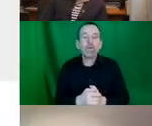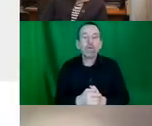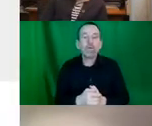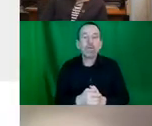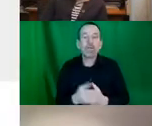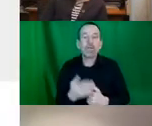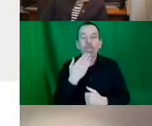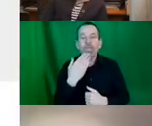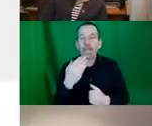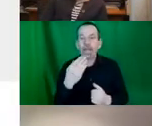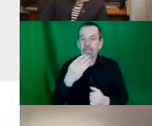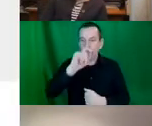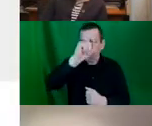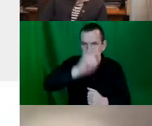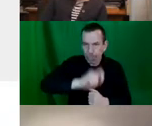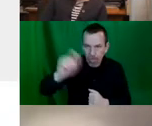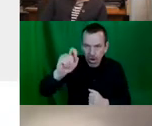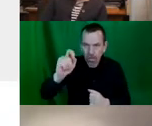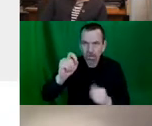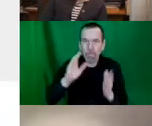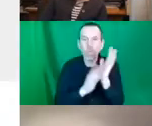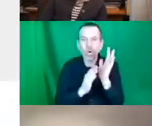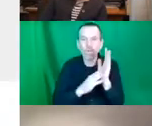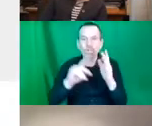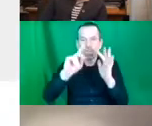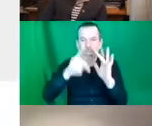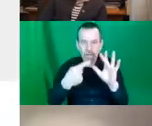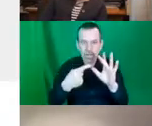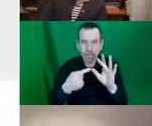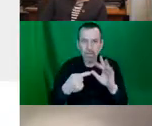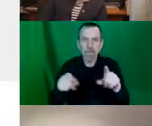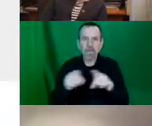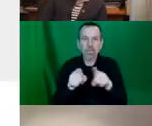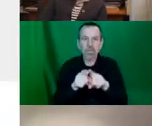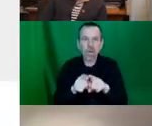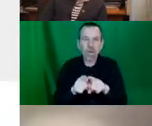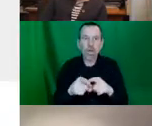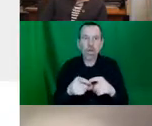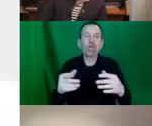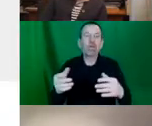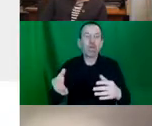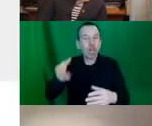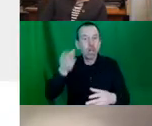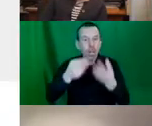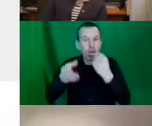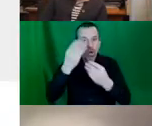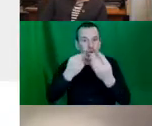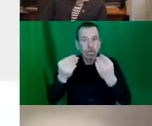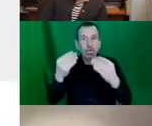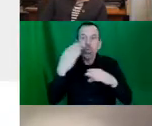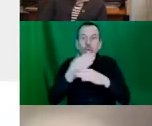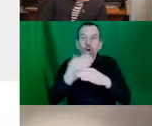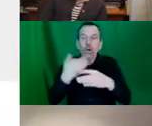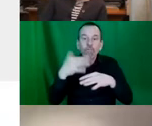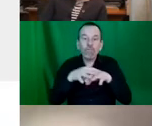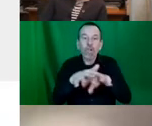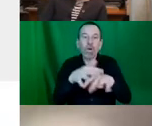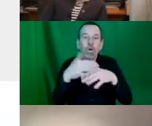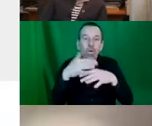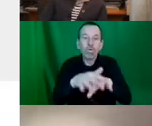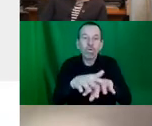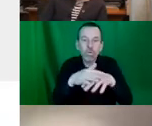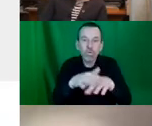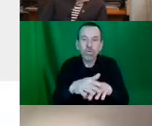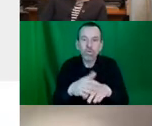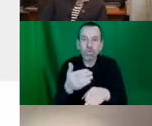Thanks to Mark, Graham, Morgan and Jackie, I also had an insight into external conservation and conservation workflows at the BL. Before joining these,